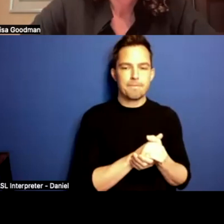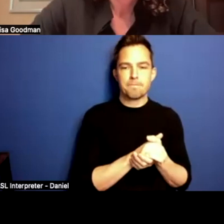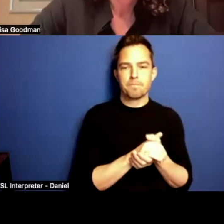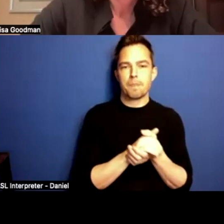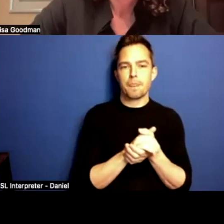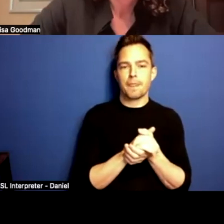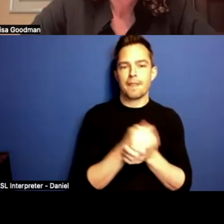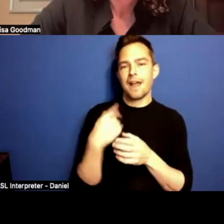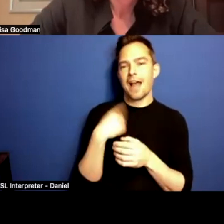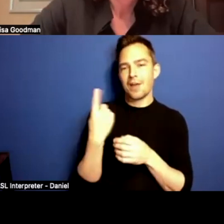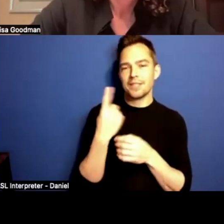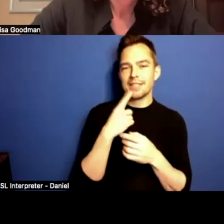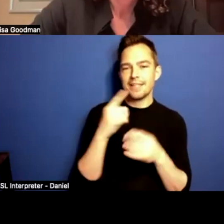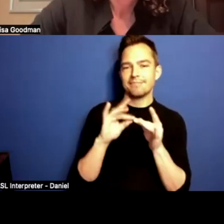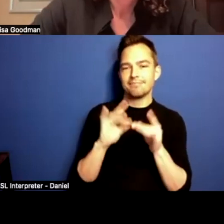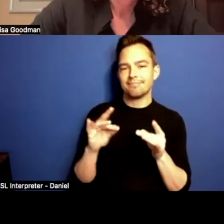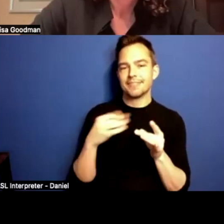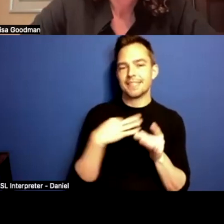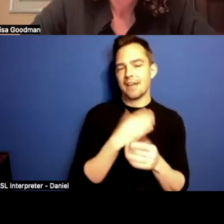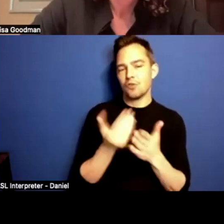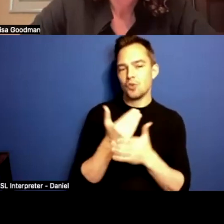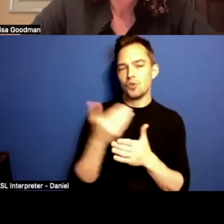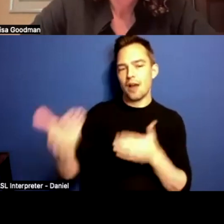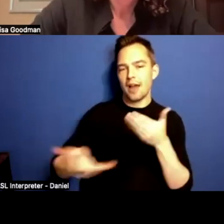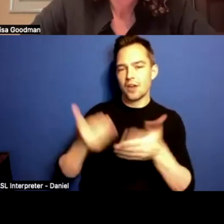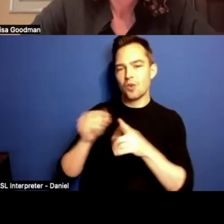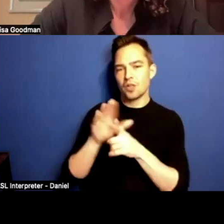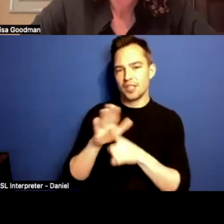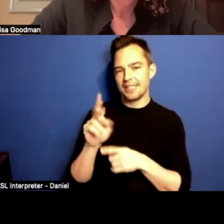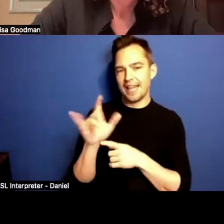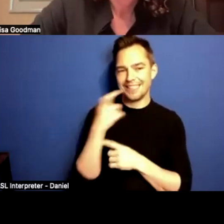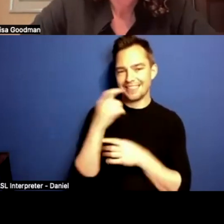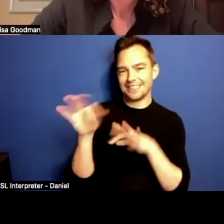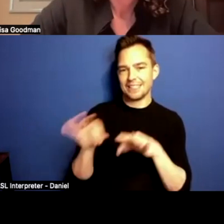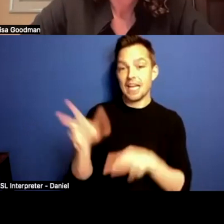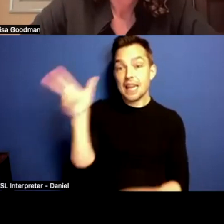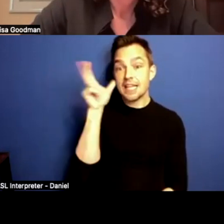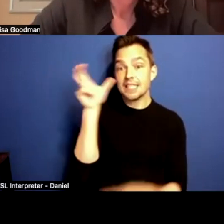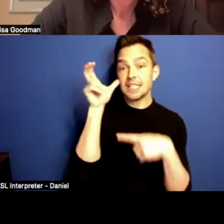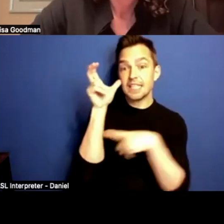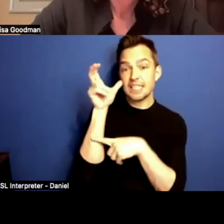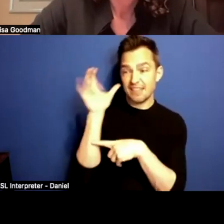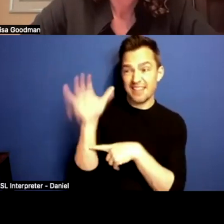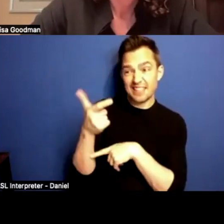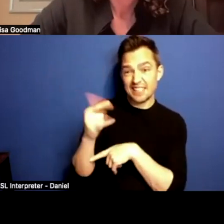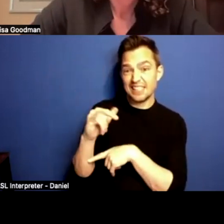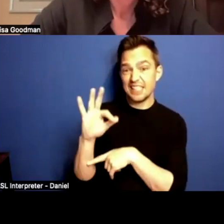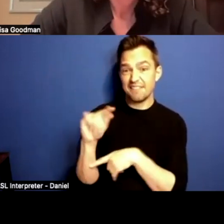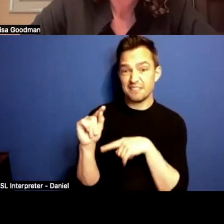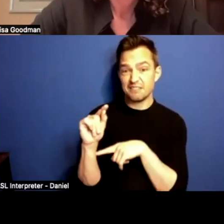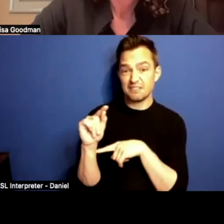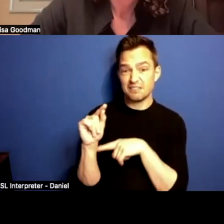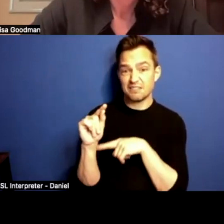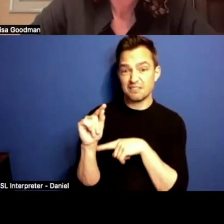always say to staff that I used to do new hire orientation that Kelly described, that listening is such a gift, right? There's